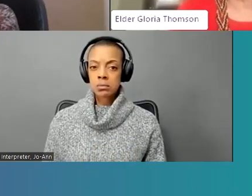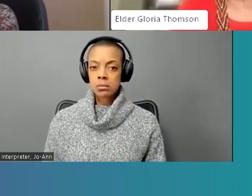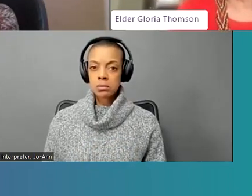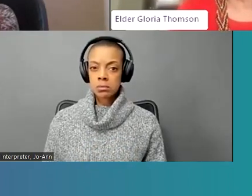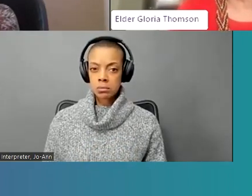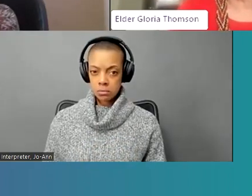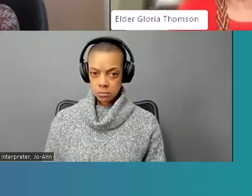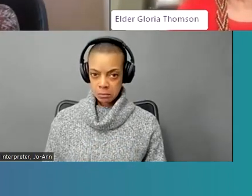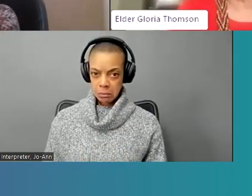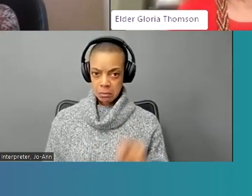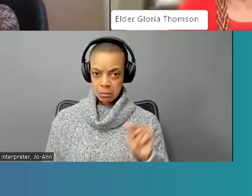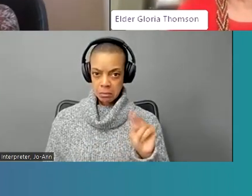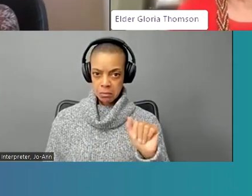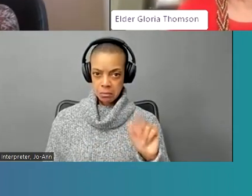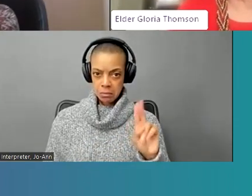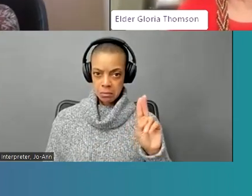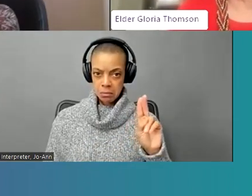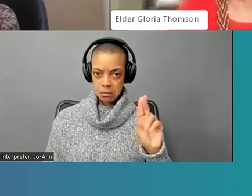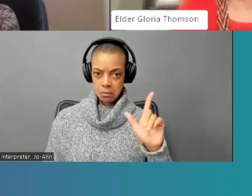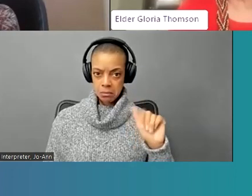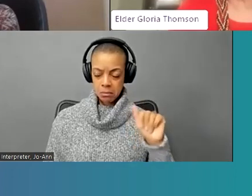to share